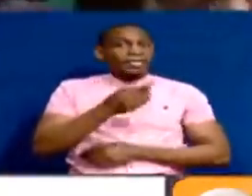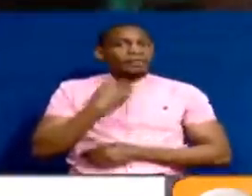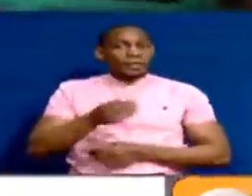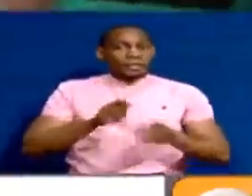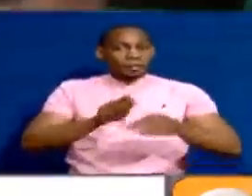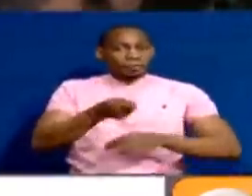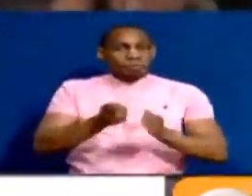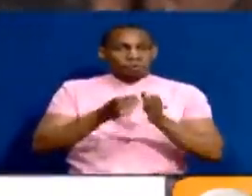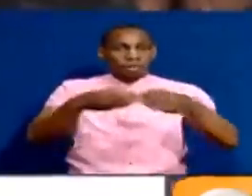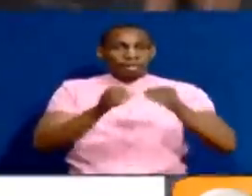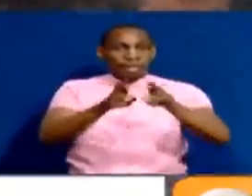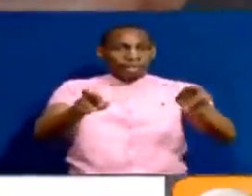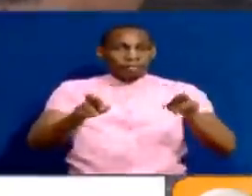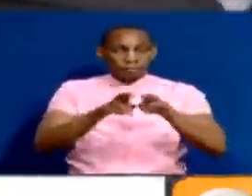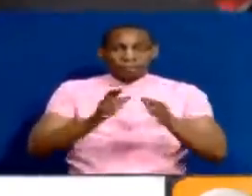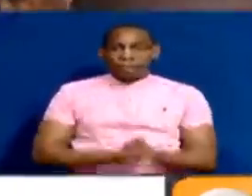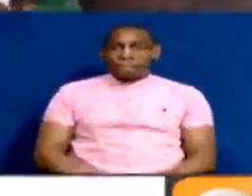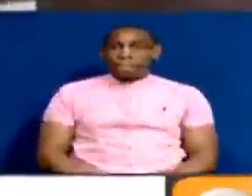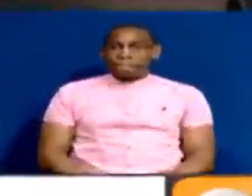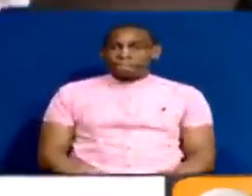the classrooms.